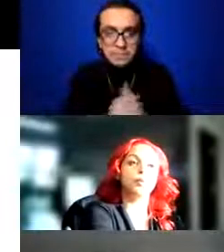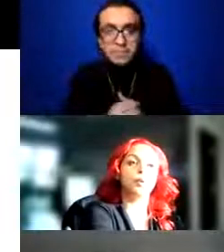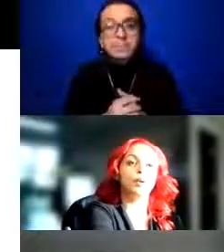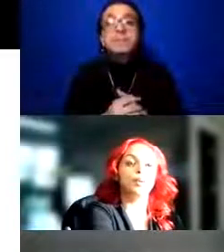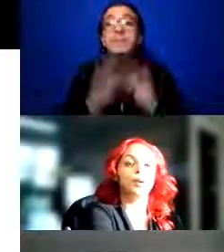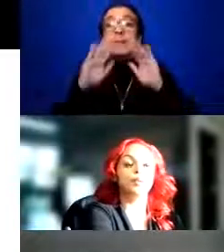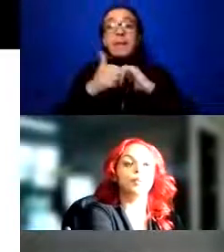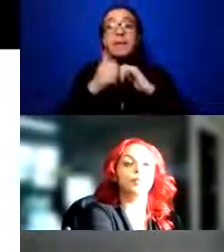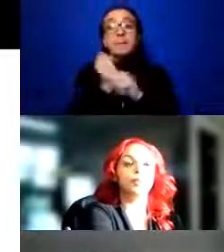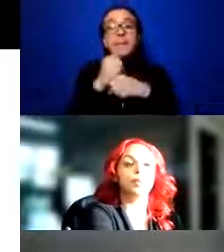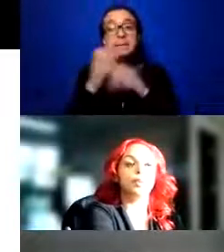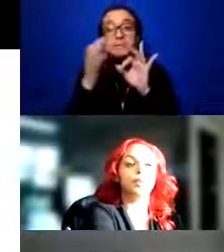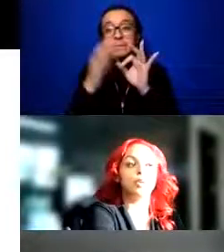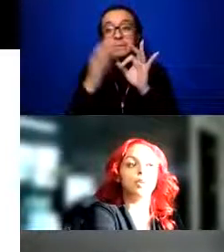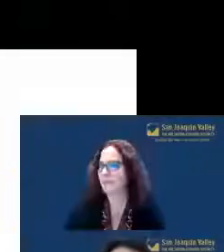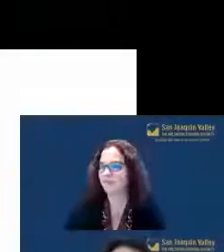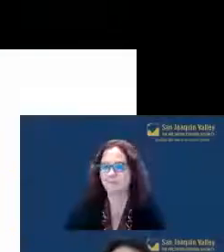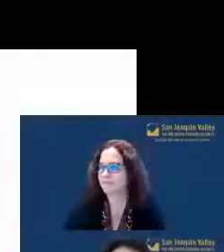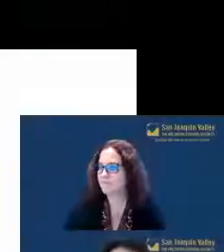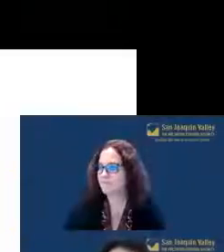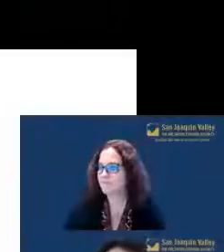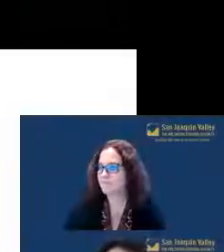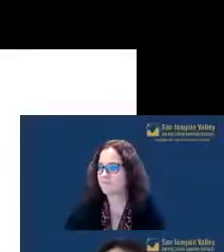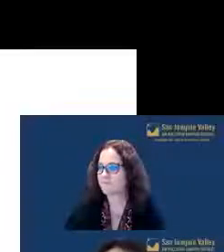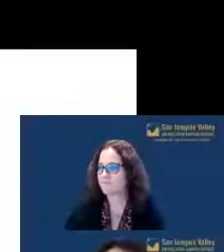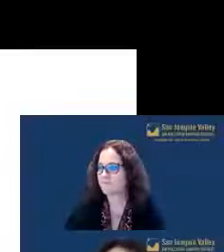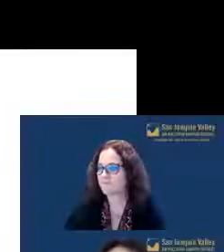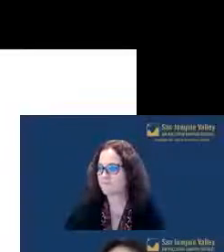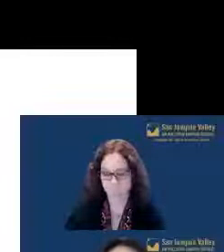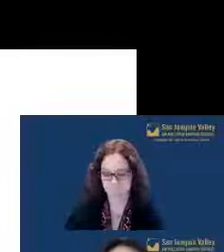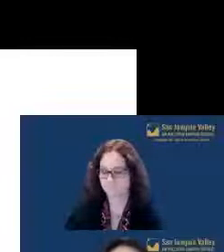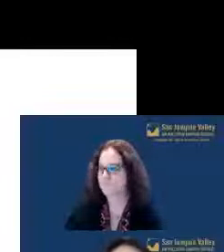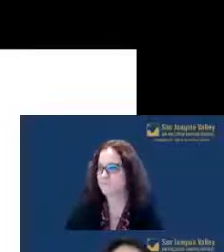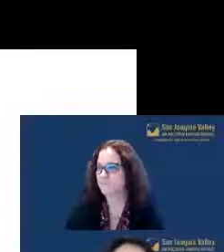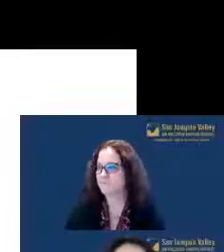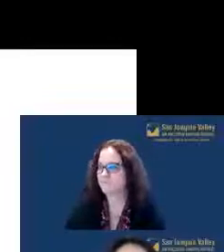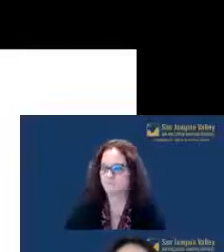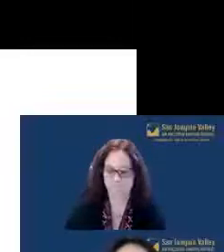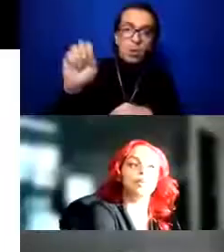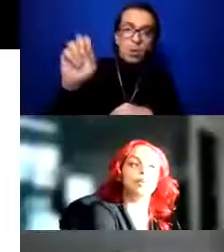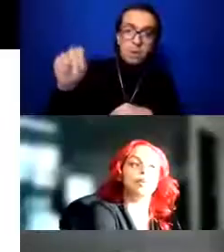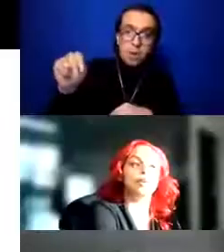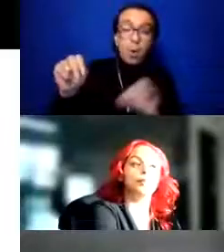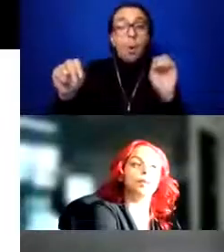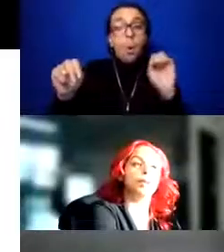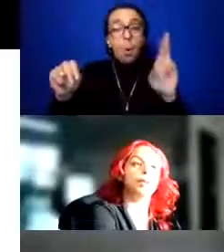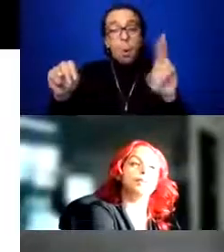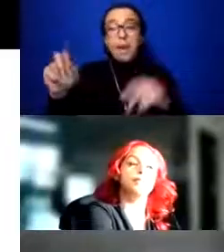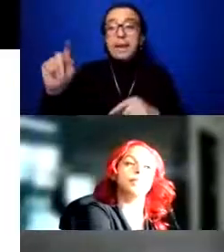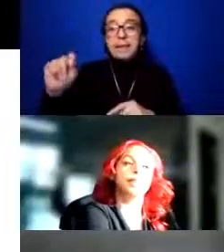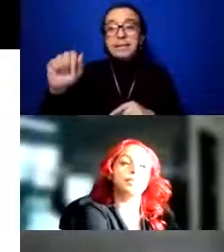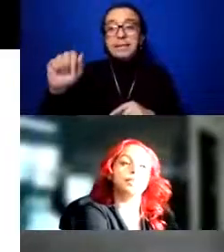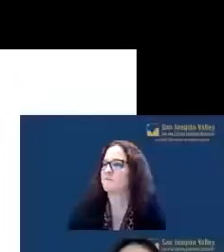simpler, part 1 would be to enter your social security number or your tax